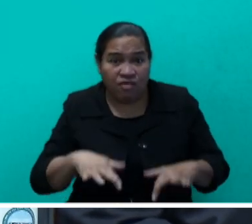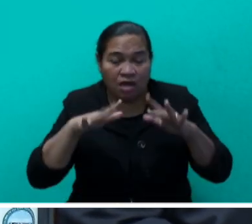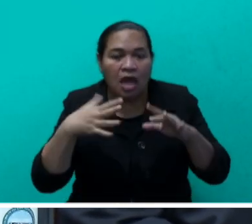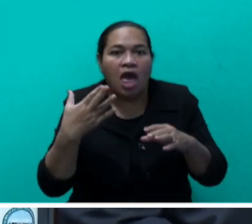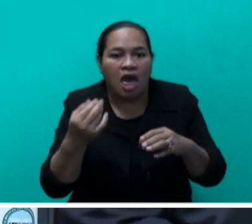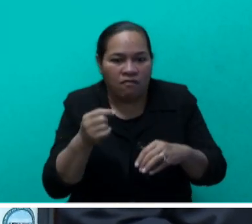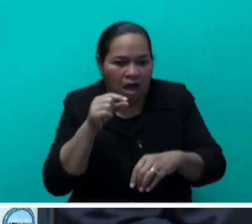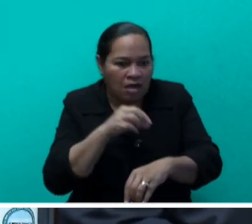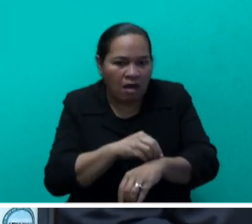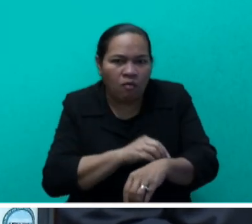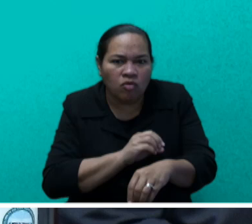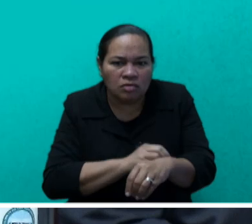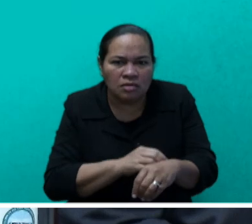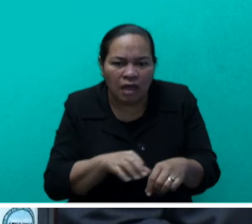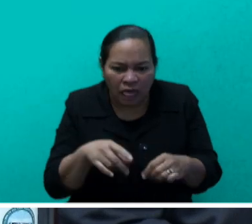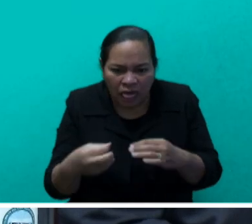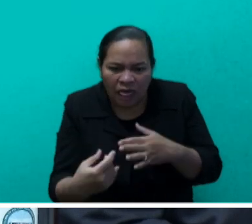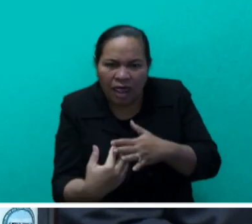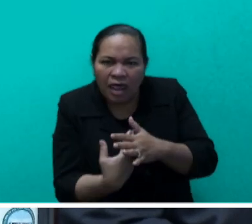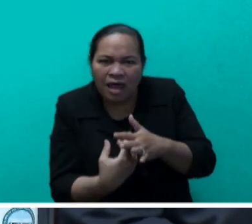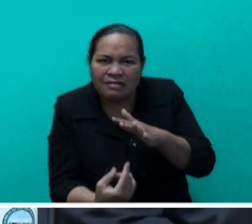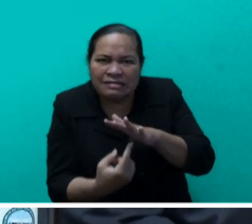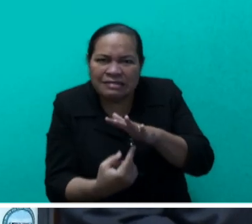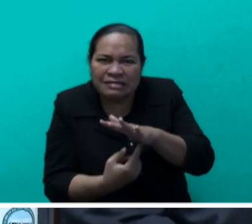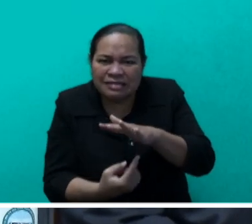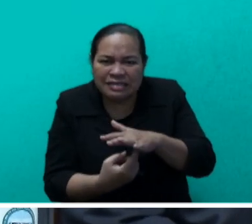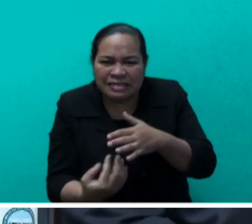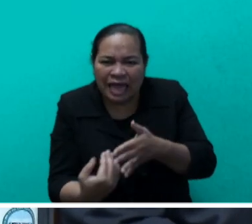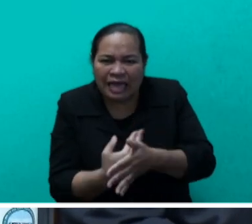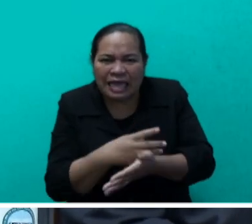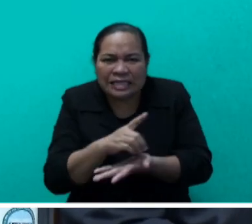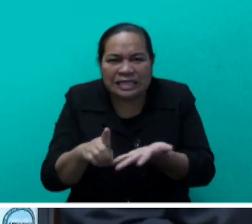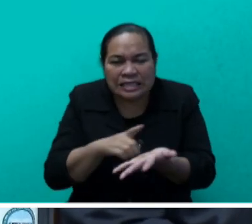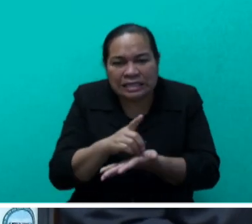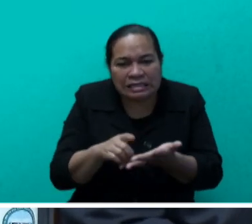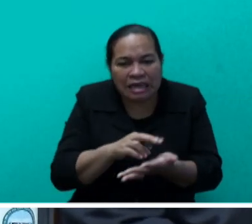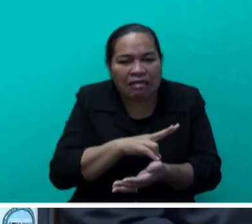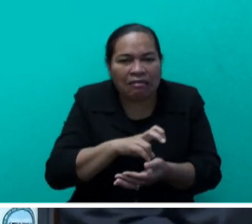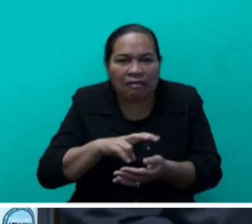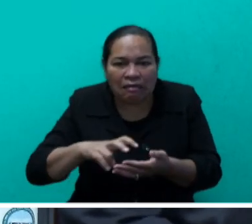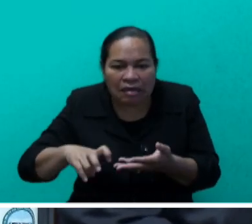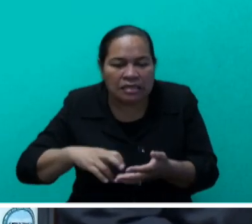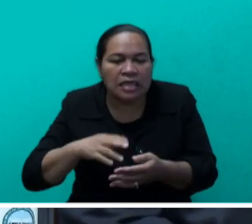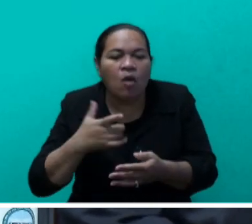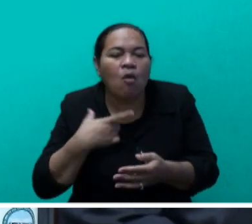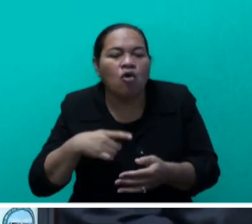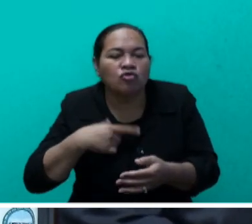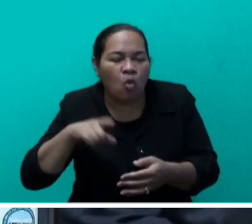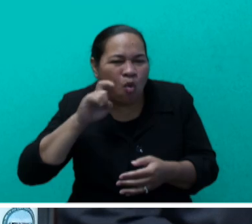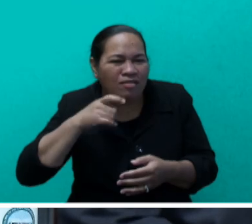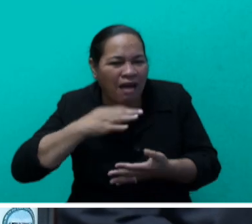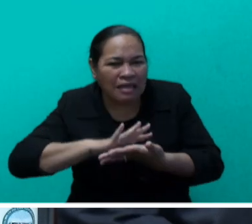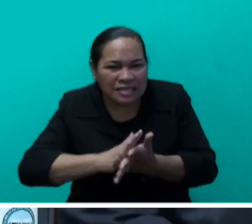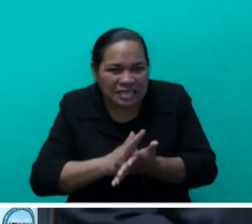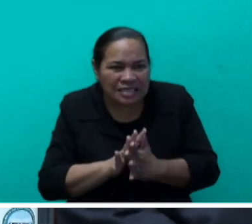leptospirosis, typhoid, and dengue can arise due to contaminated water, poor sanitation, and the rapid increase of vectors